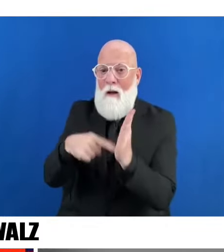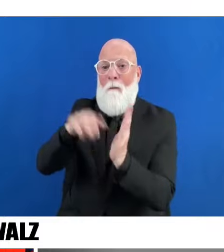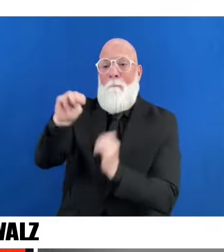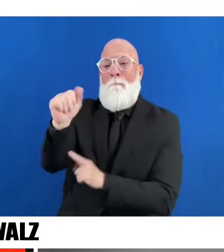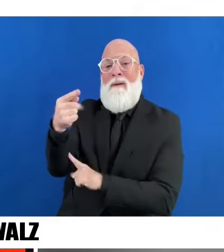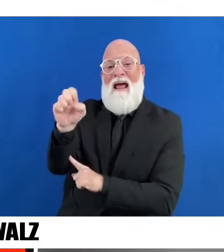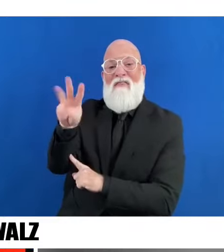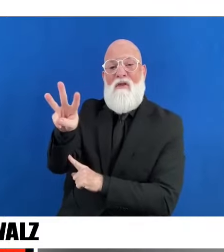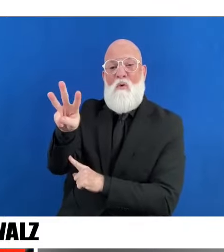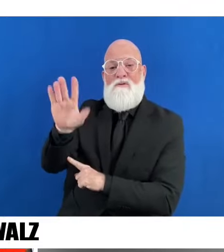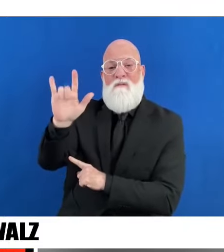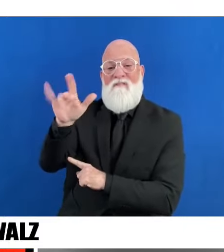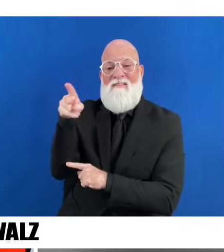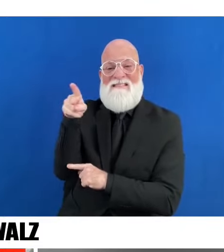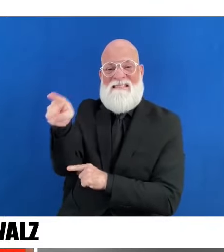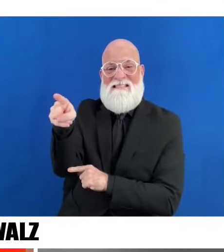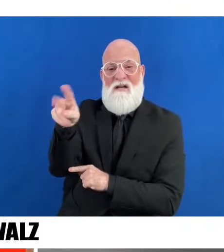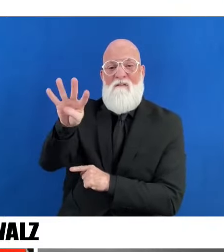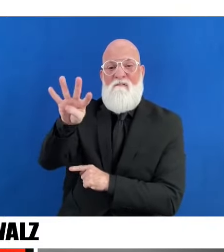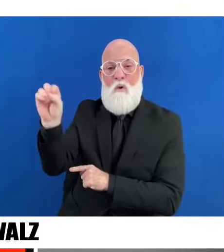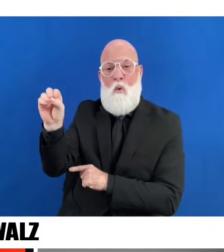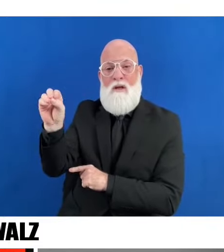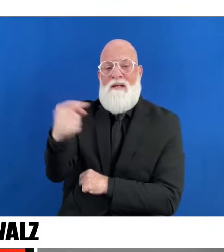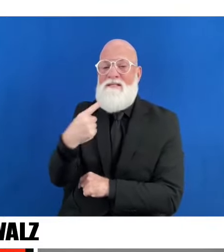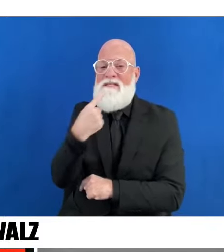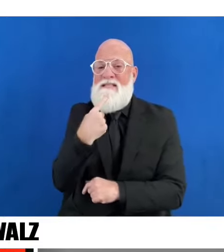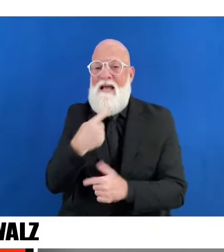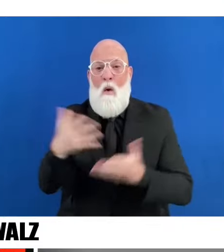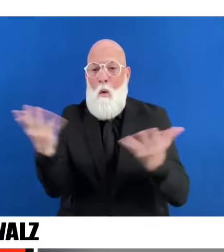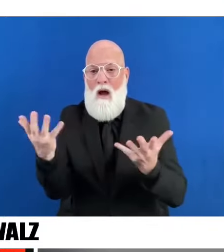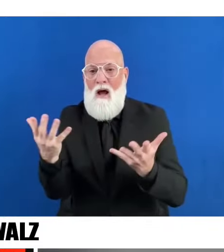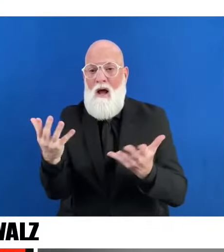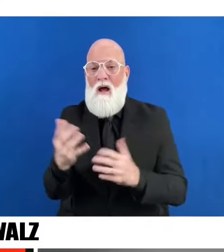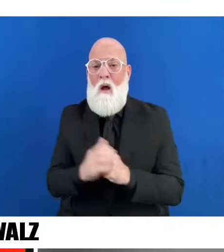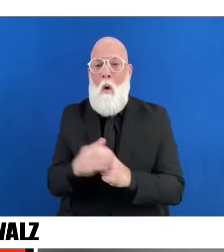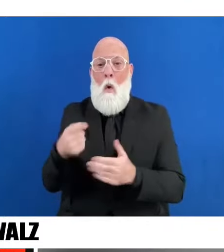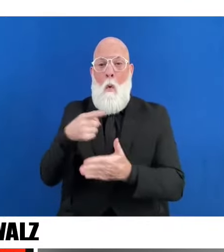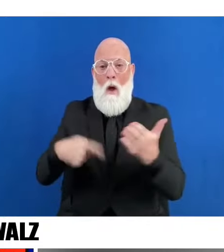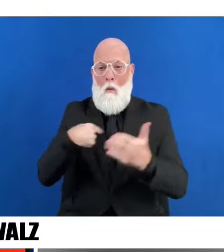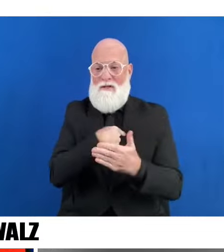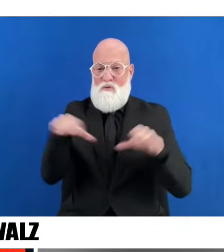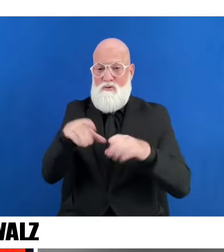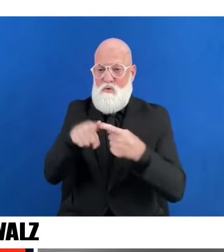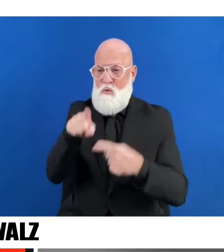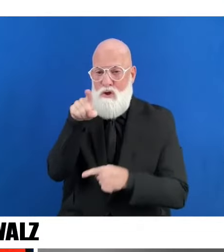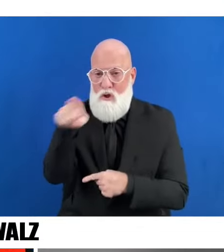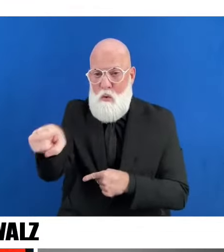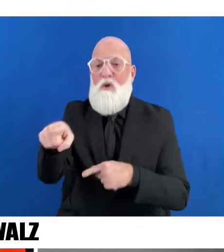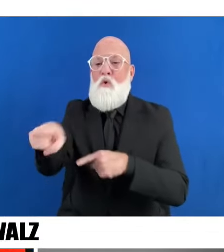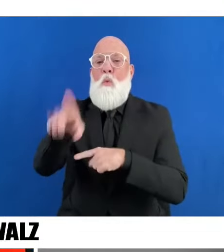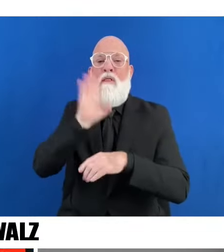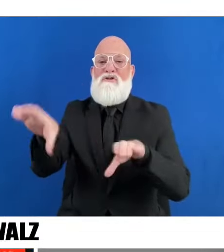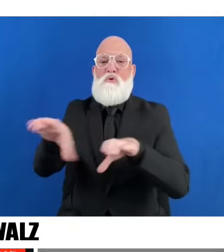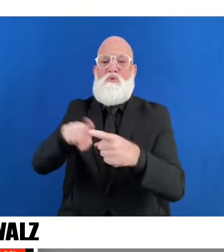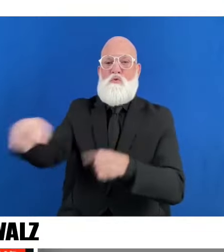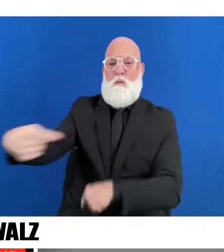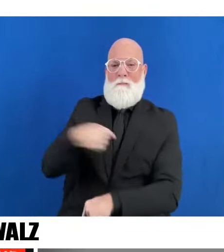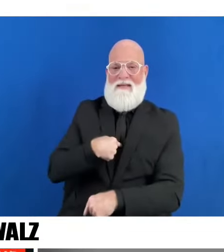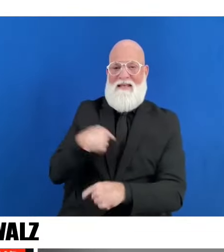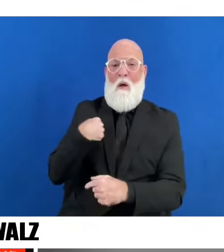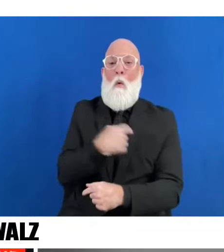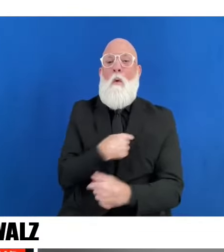most Americans. They simply want order to it. This bill does it. It's funded. It's supported by the people who do it, and it lets us